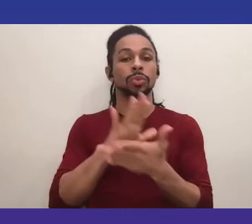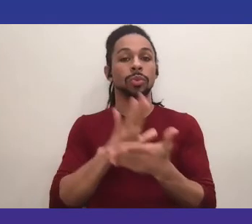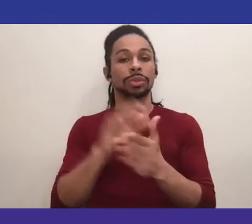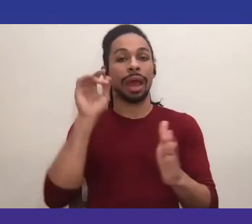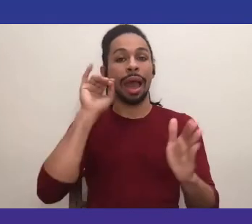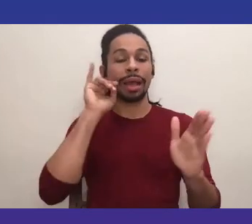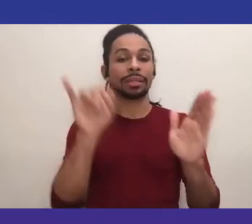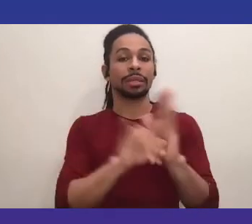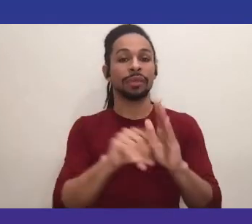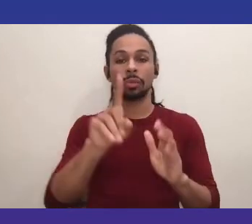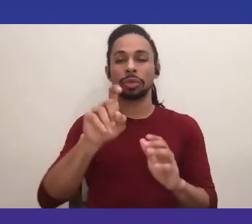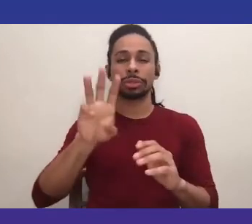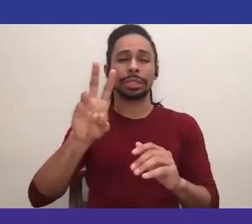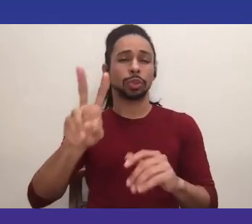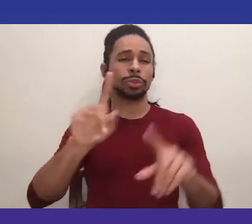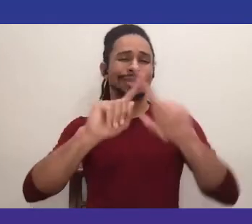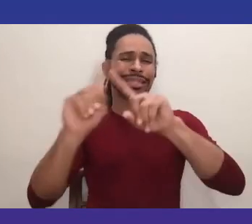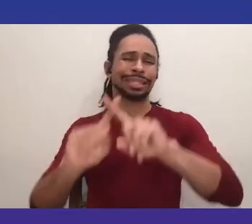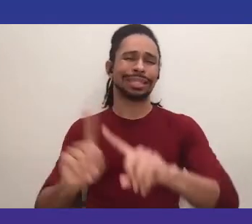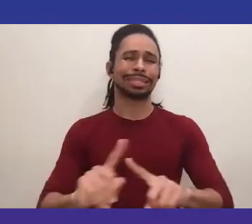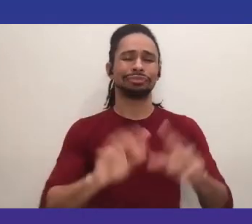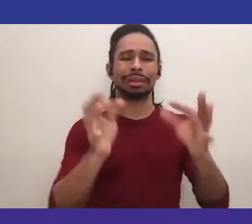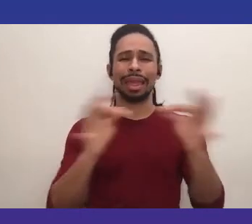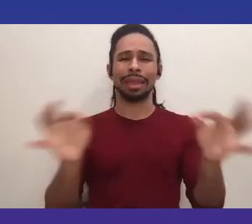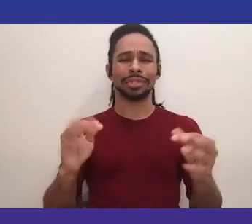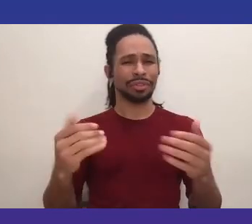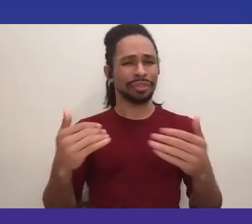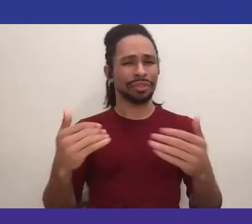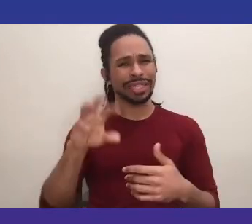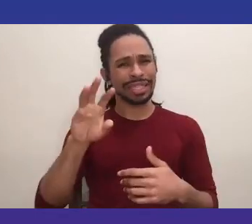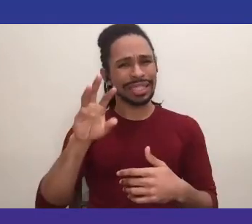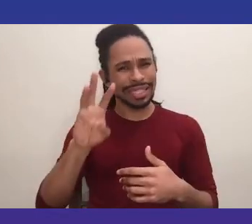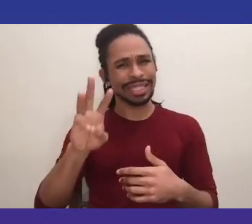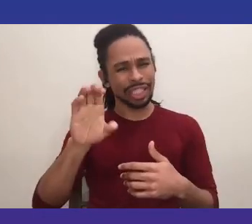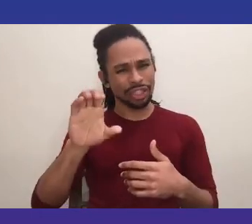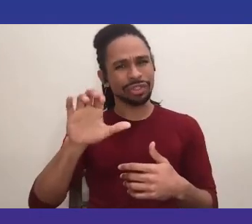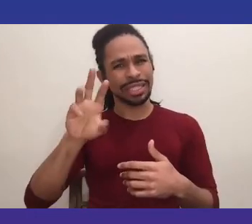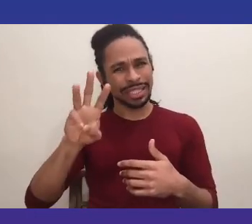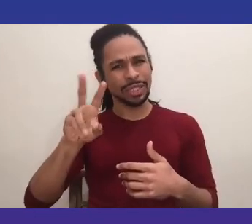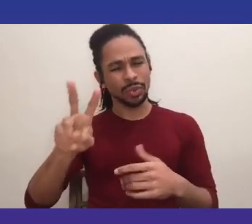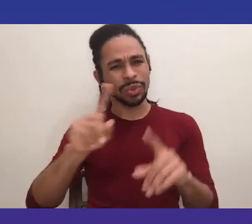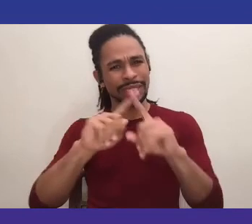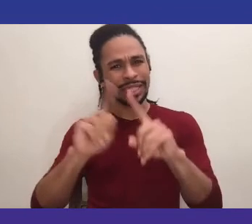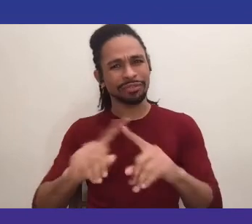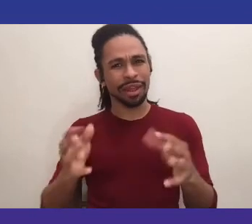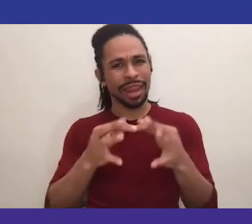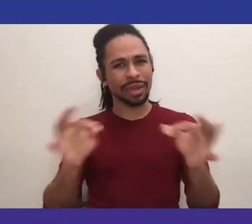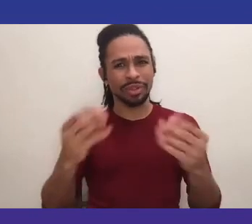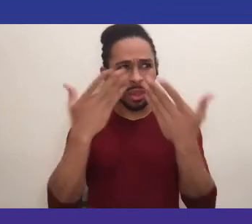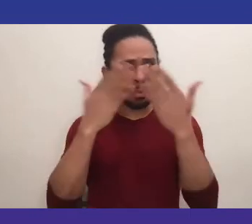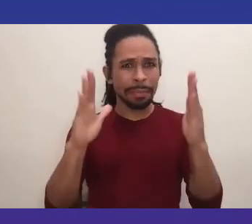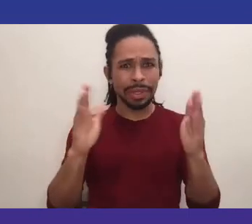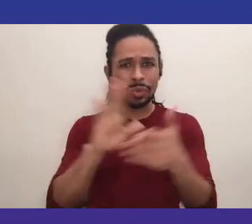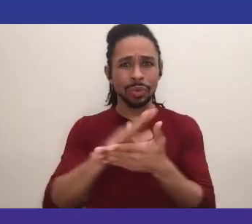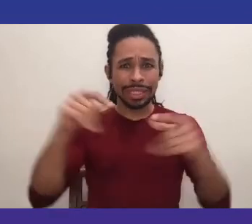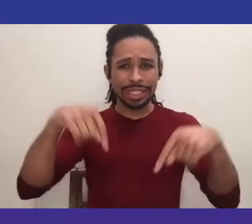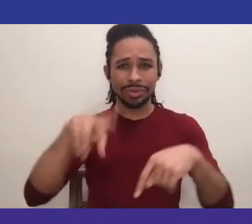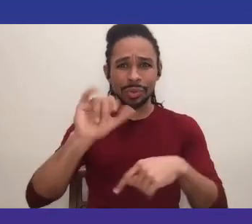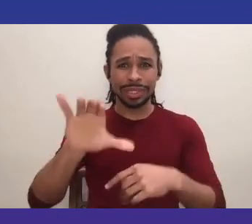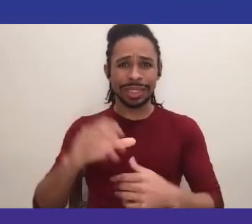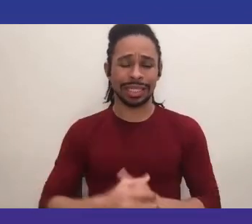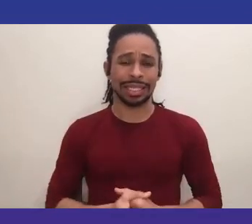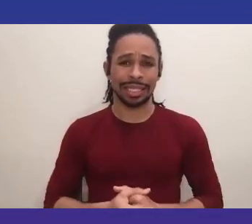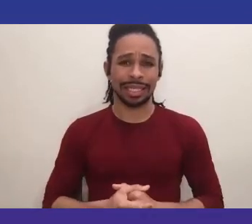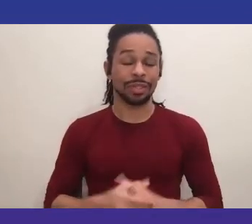different languages. They speak 662 different languages at the public schools here. So to